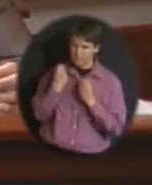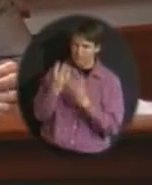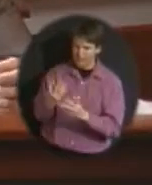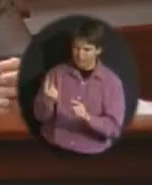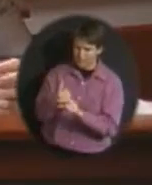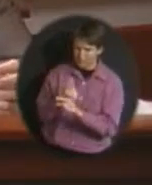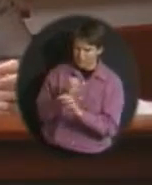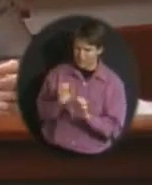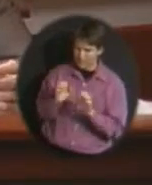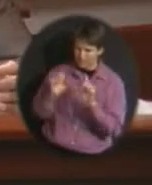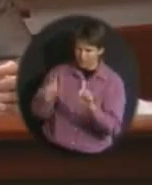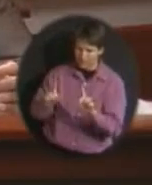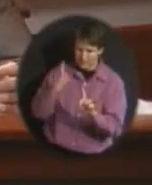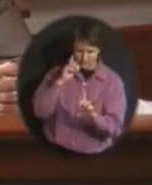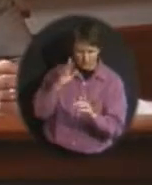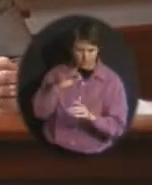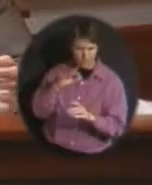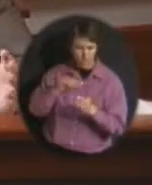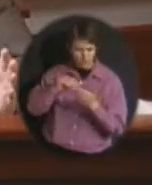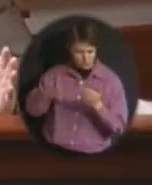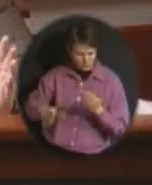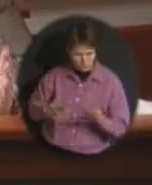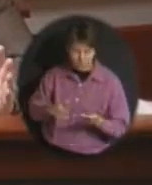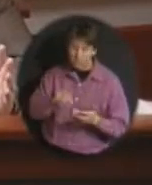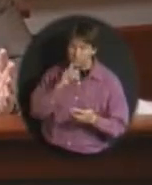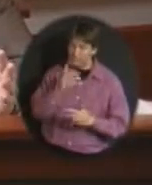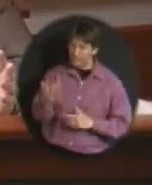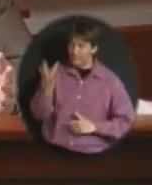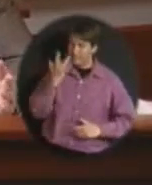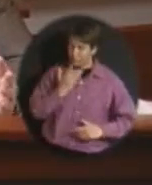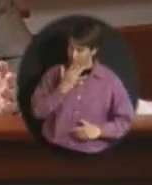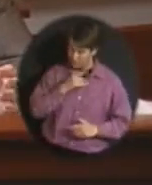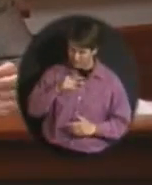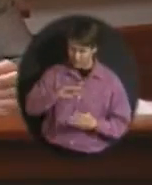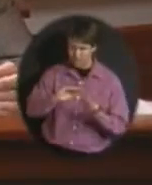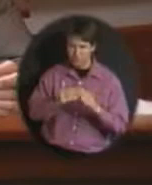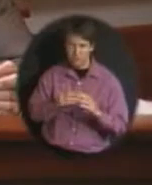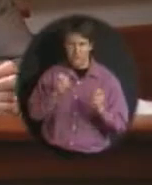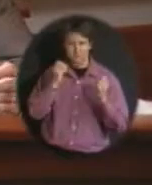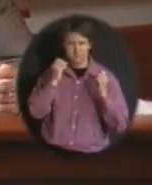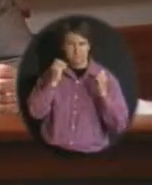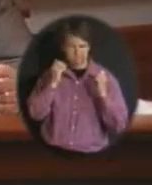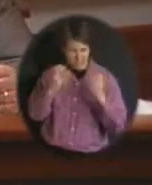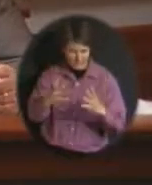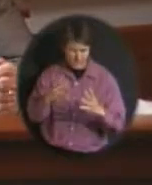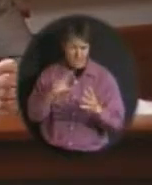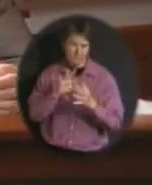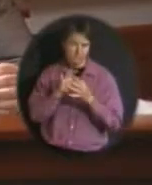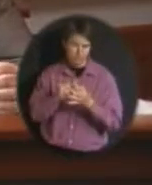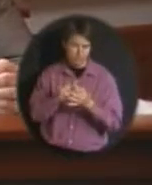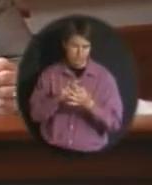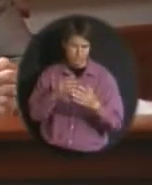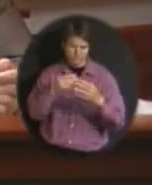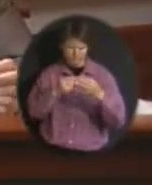appropriate education today for our kids. And so we're fortunate in this community to have a long list of partners. And